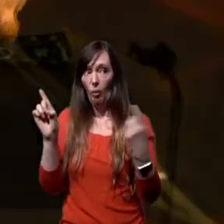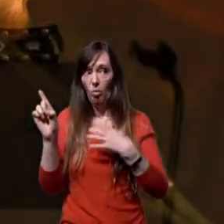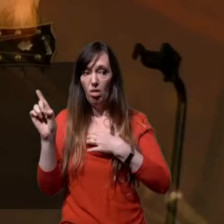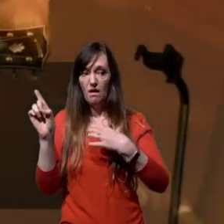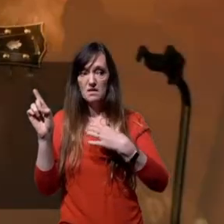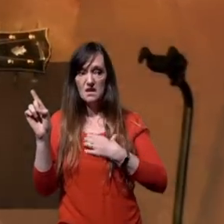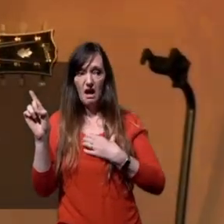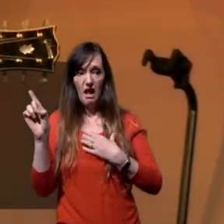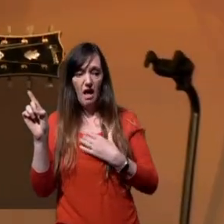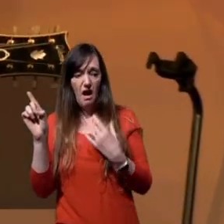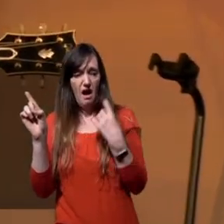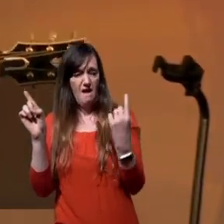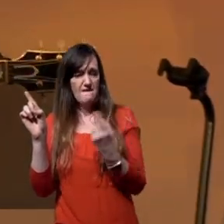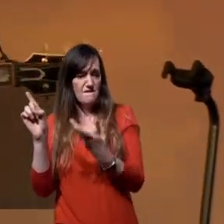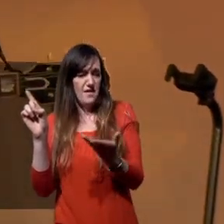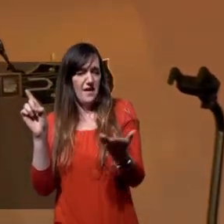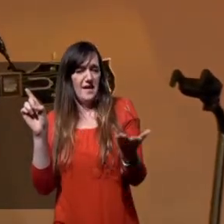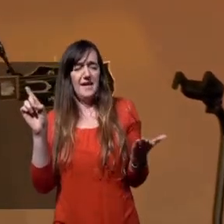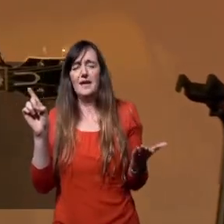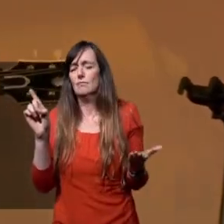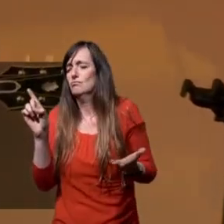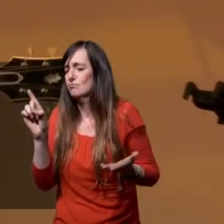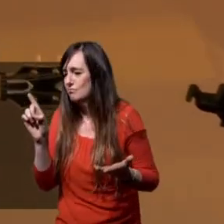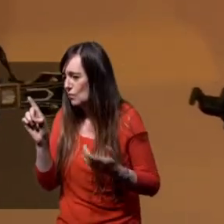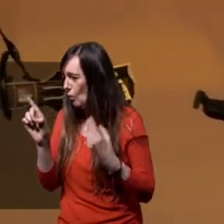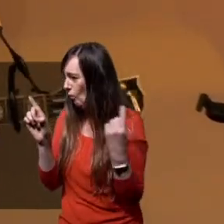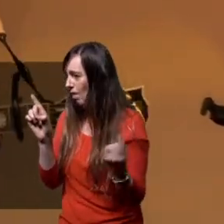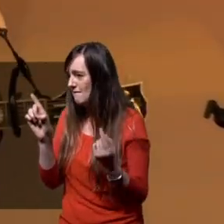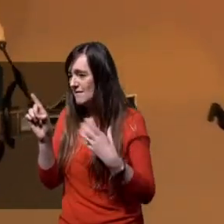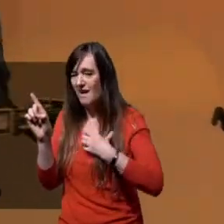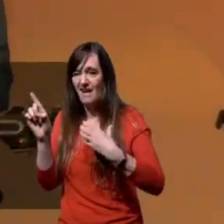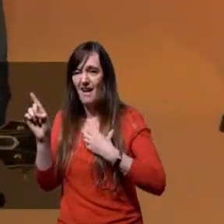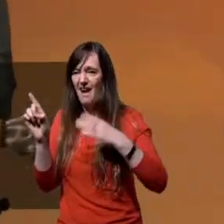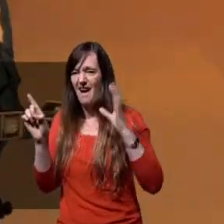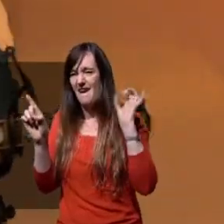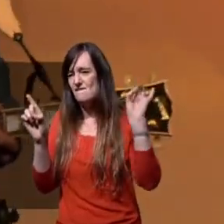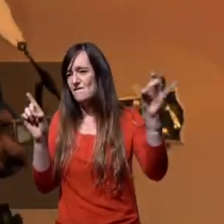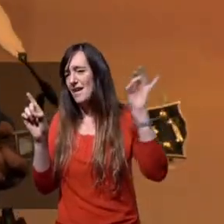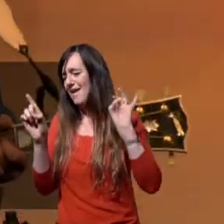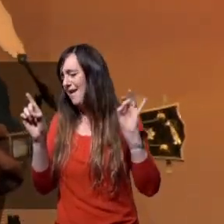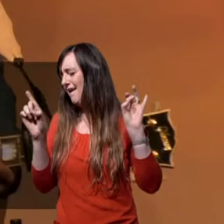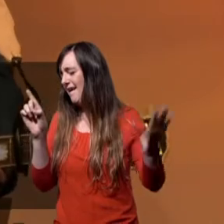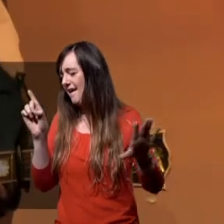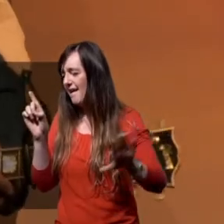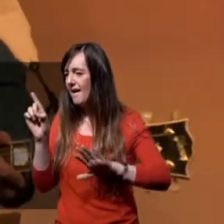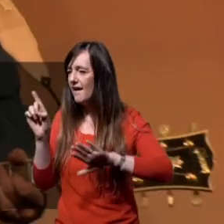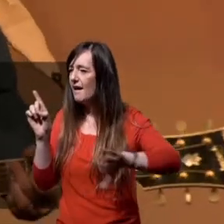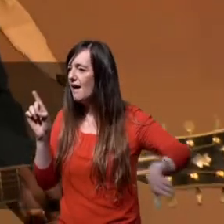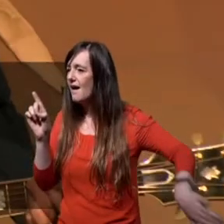with me. Whom then shall I fear? Whom then shall I